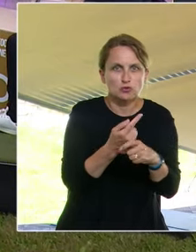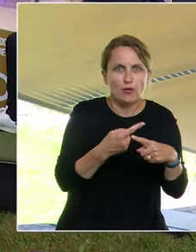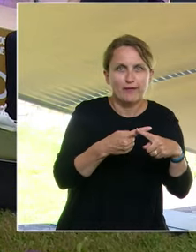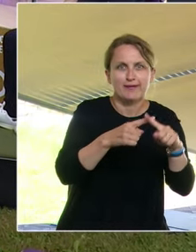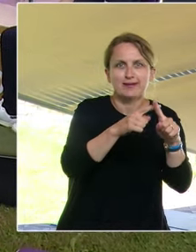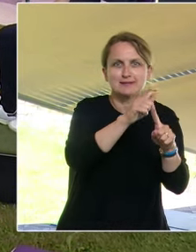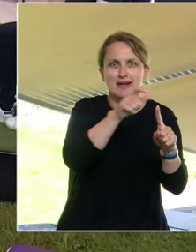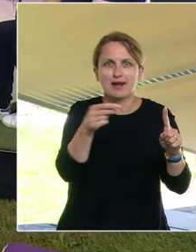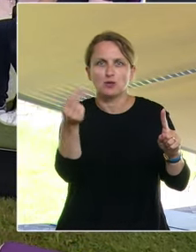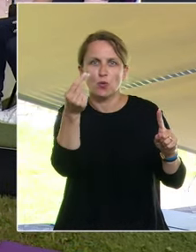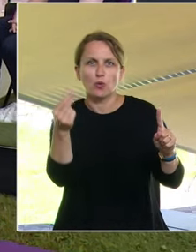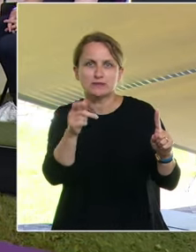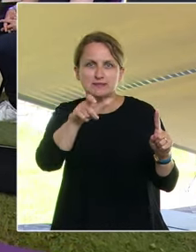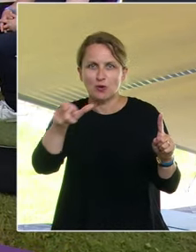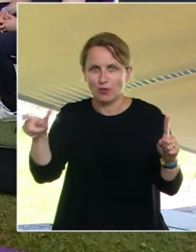and artists.